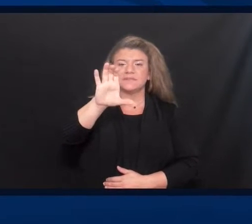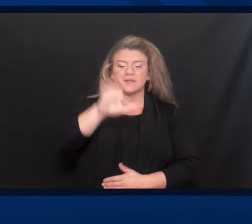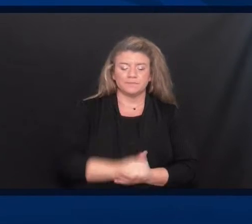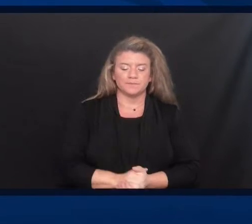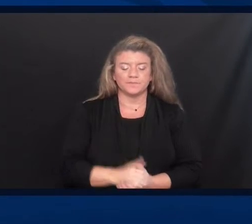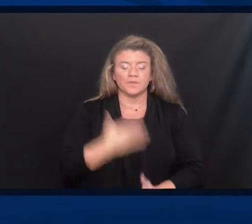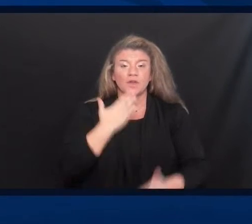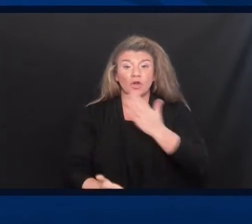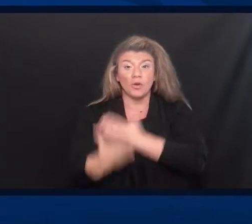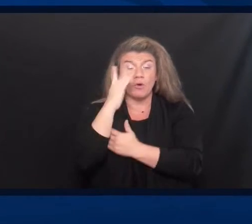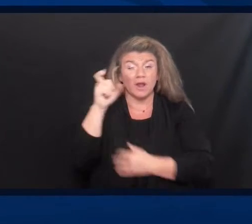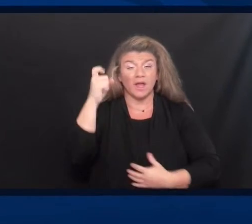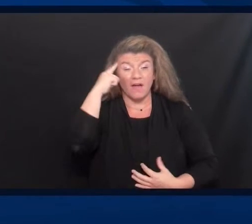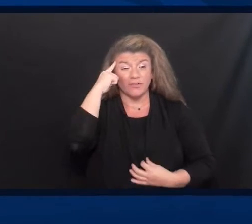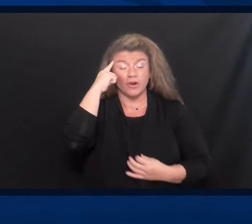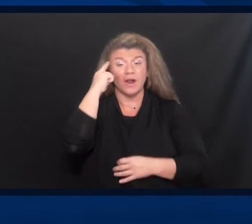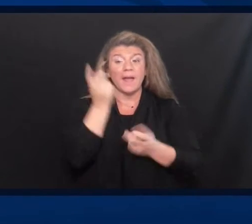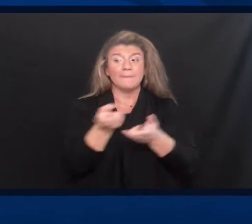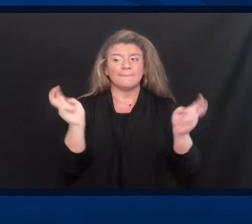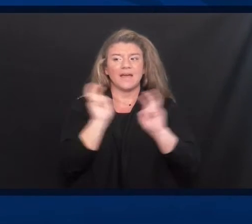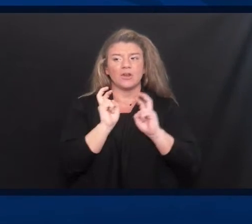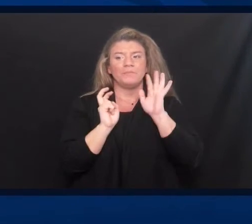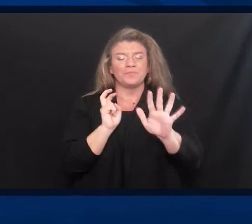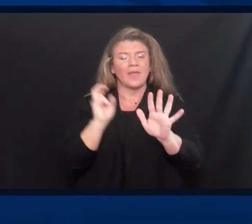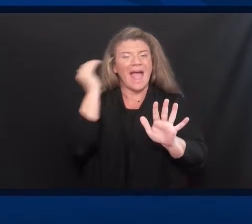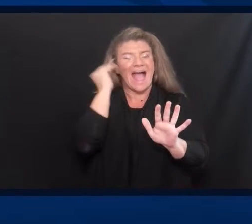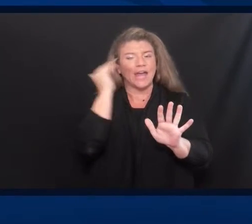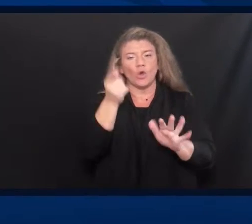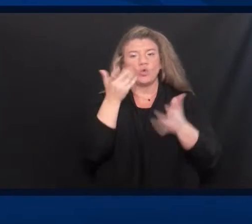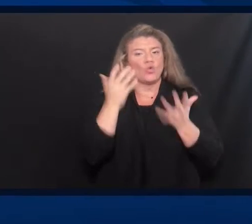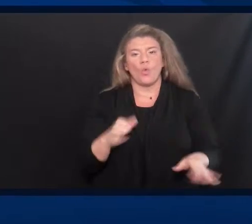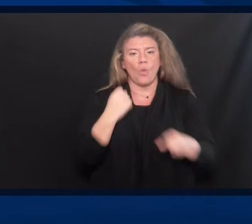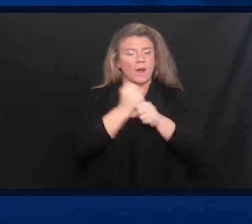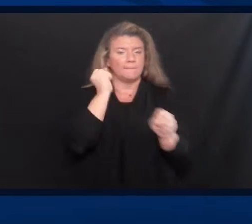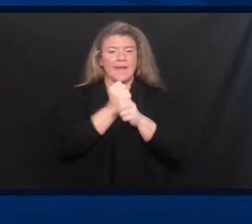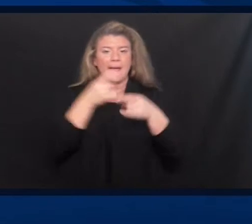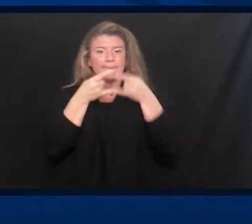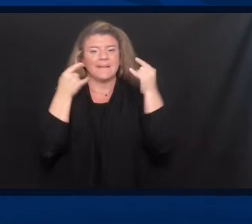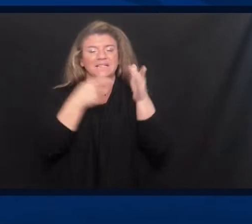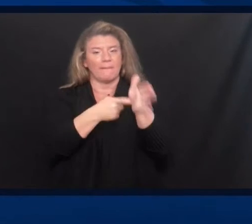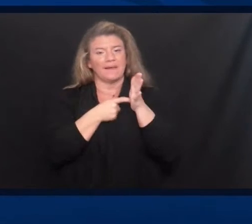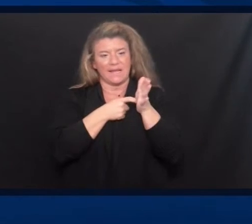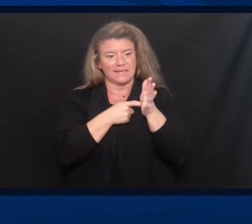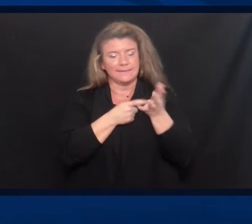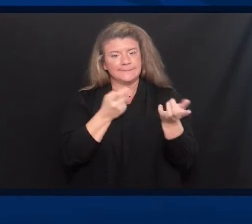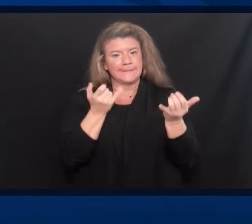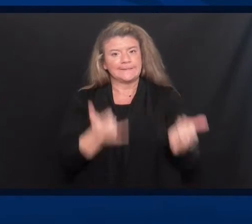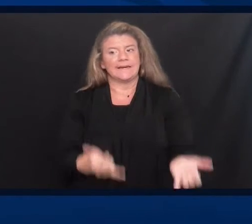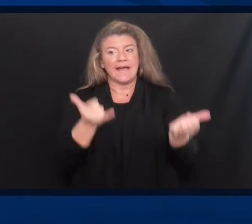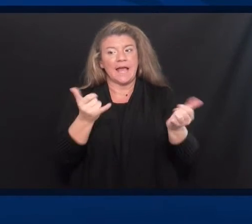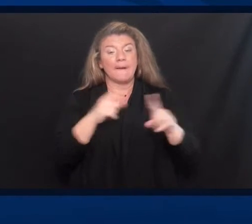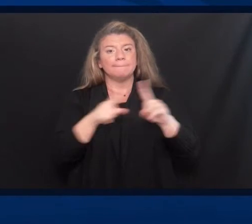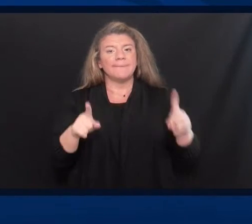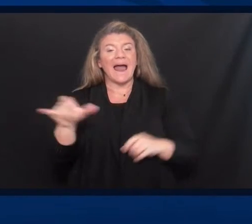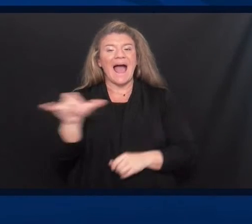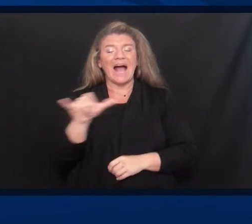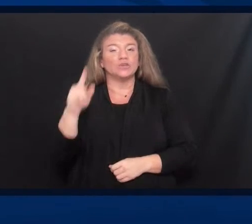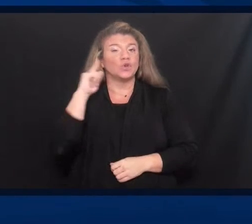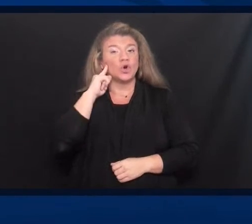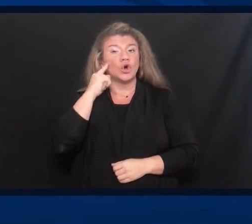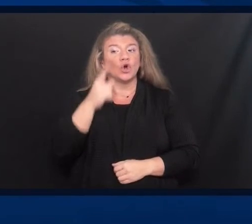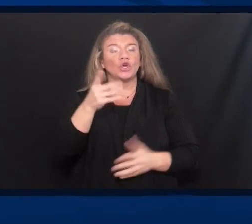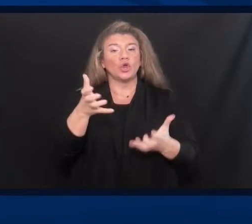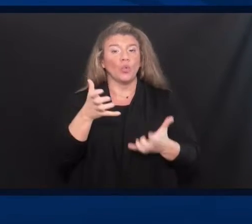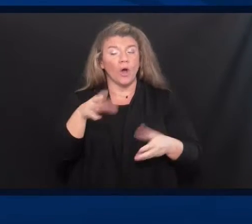morning, panel. Governor, I know you don't want to make a mask mandate yet, but I also heard you say that you'd like to